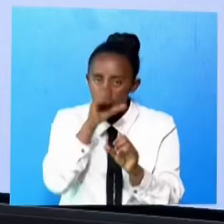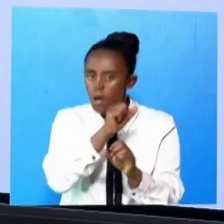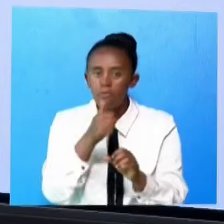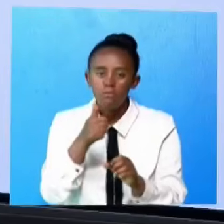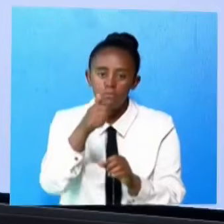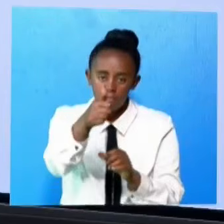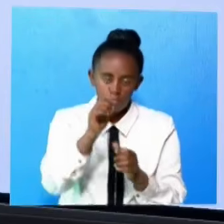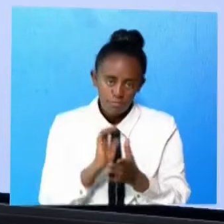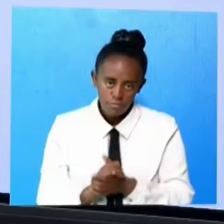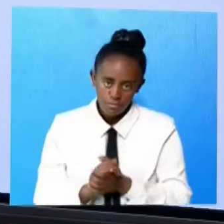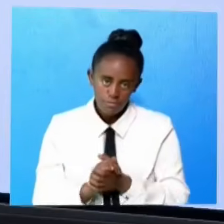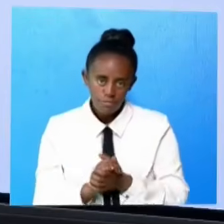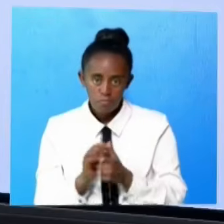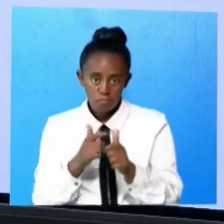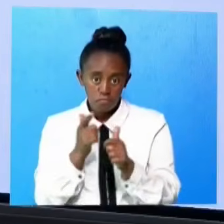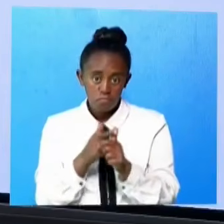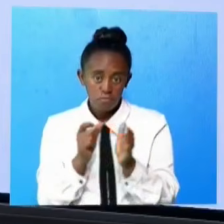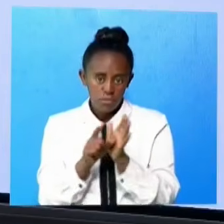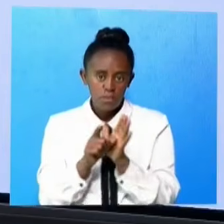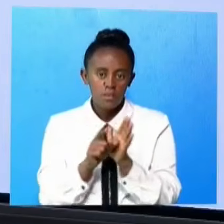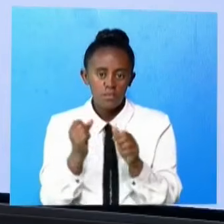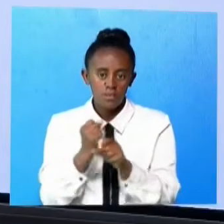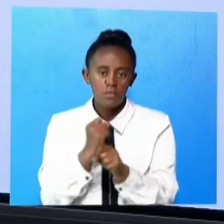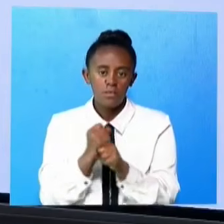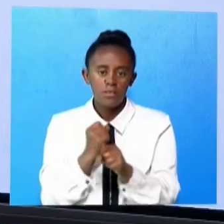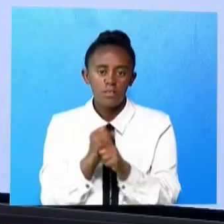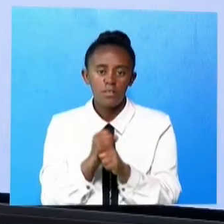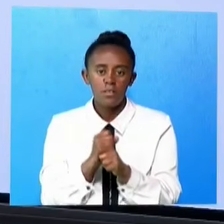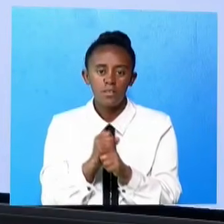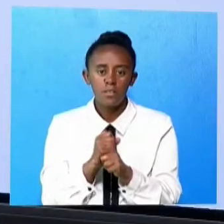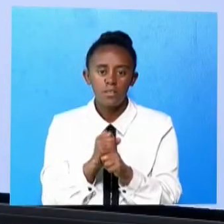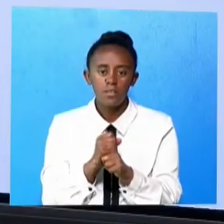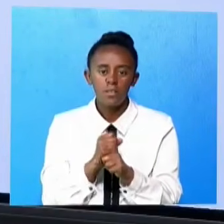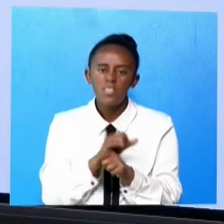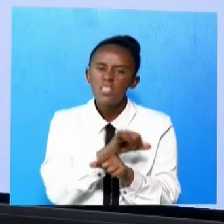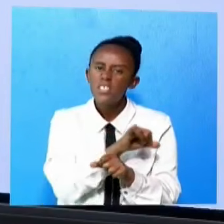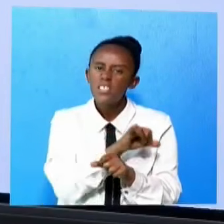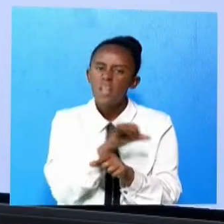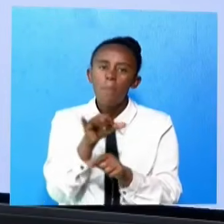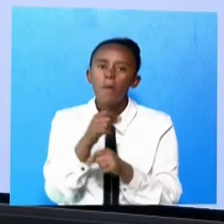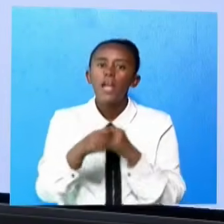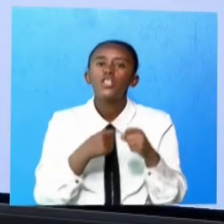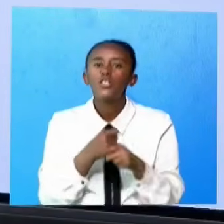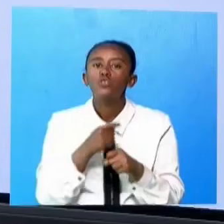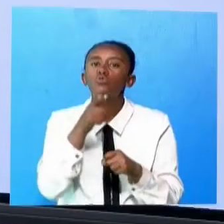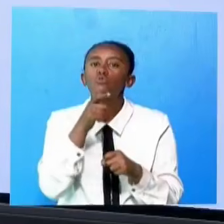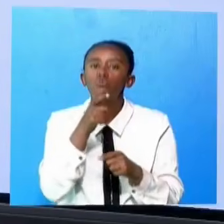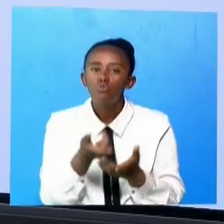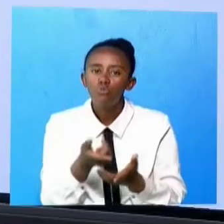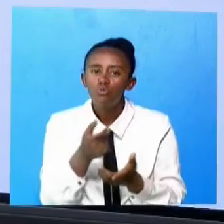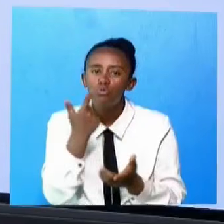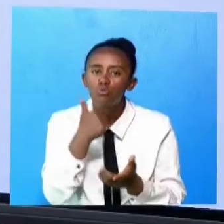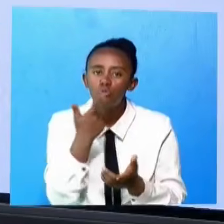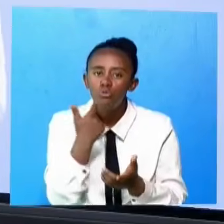yourself. Let's go. Who are similar in their age? Who are